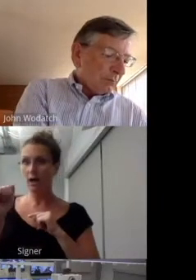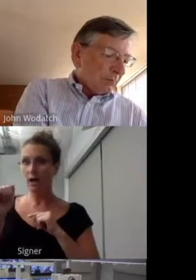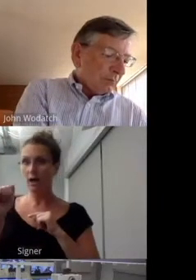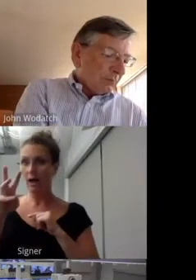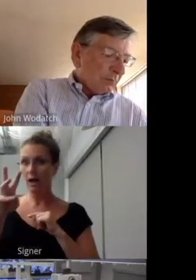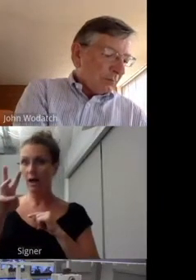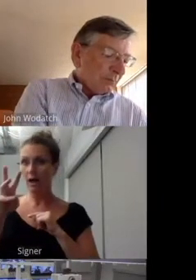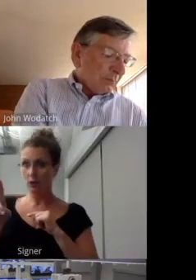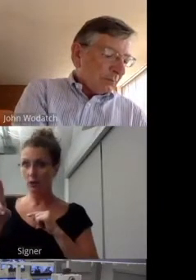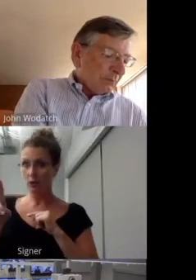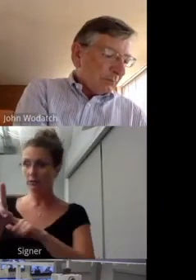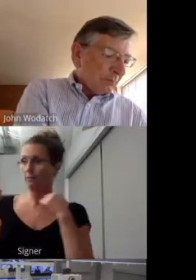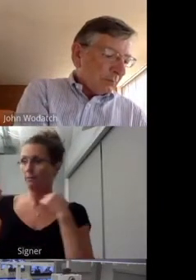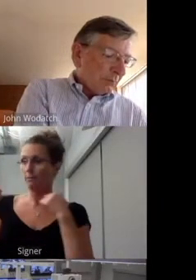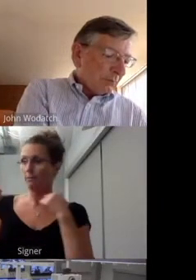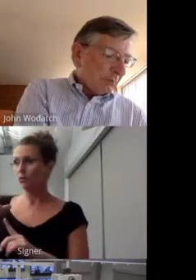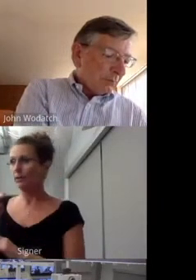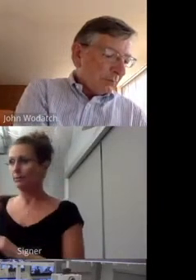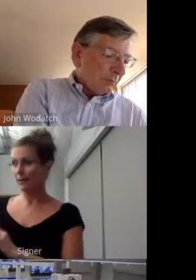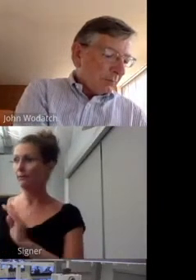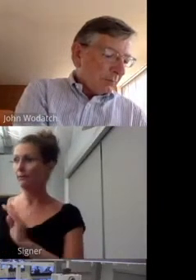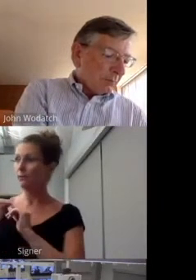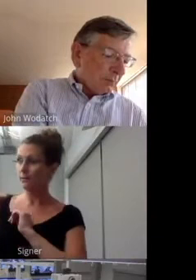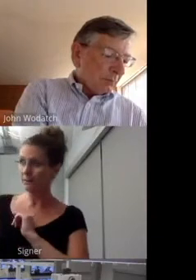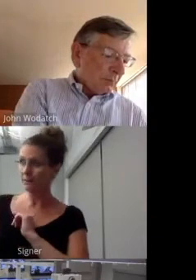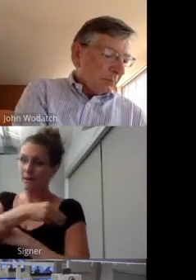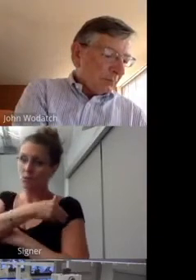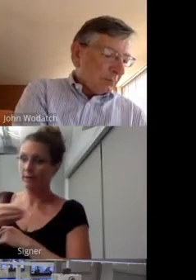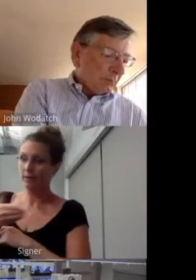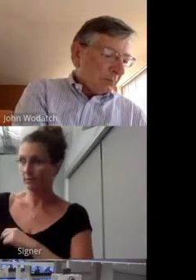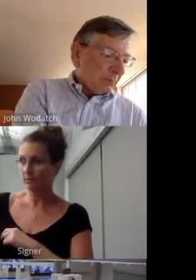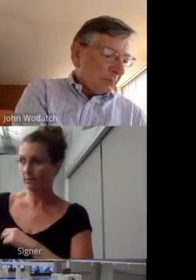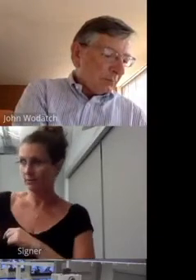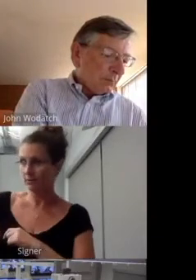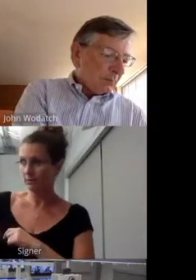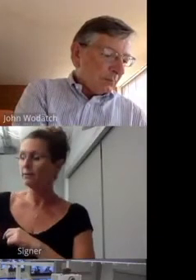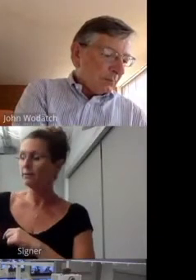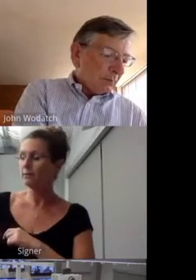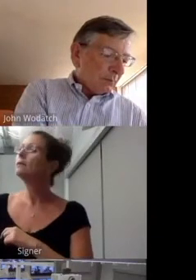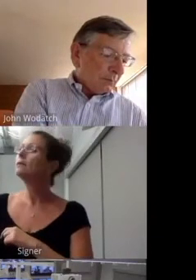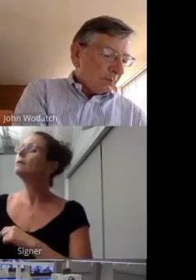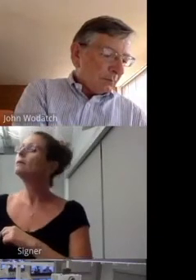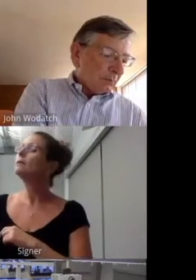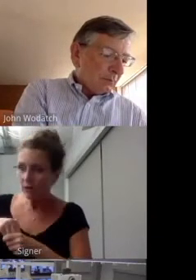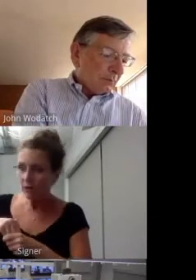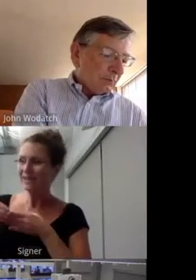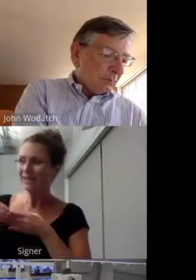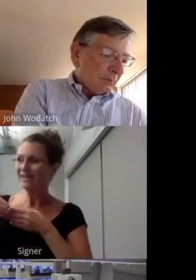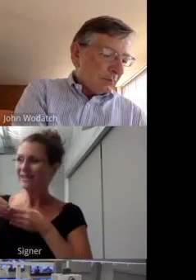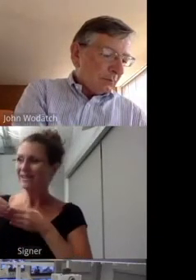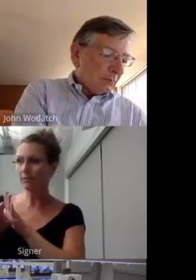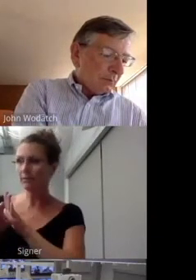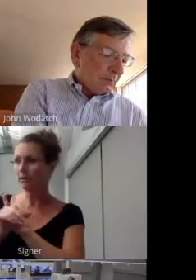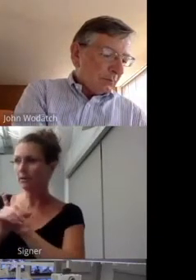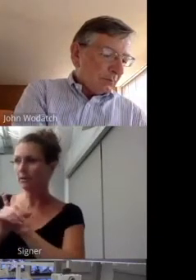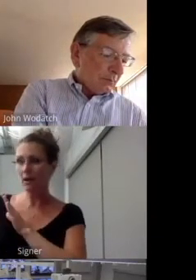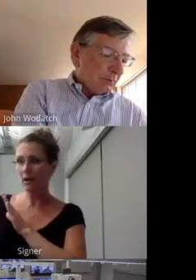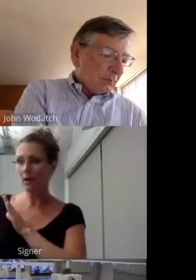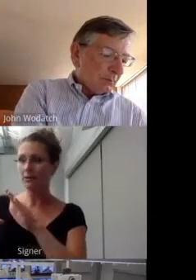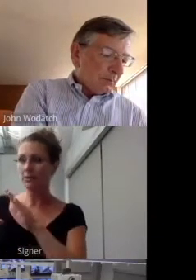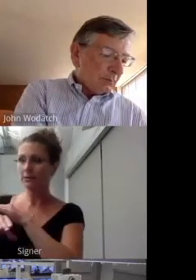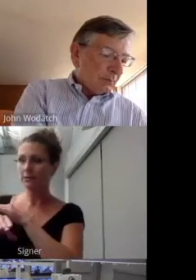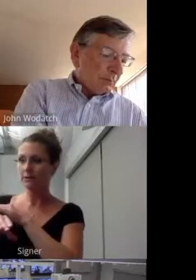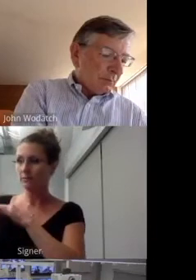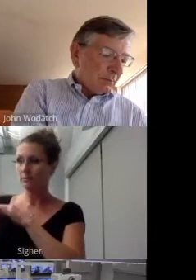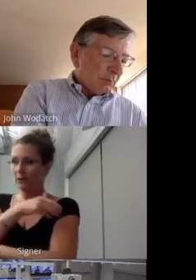government in Manitoba who led the development of the Accessibility for Manitobans